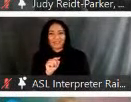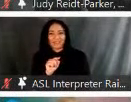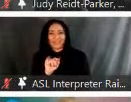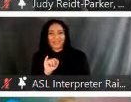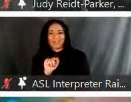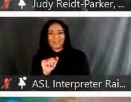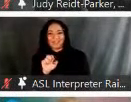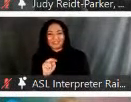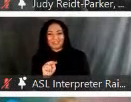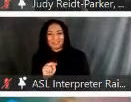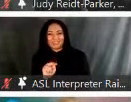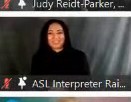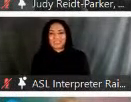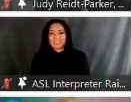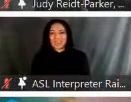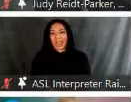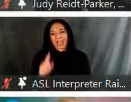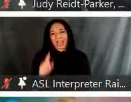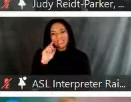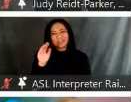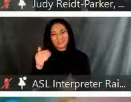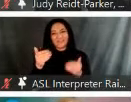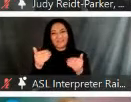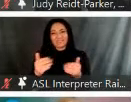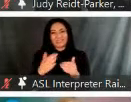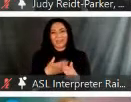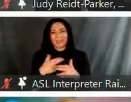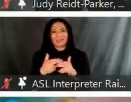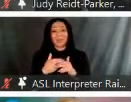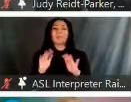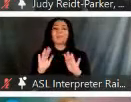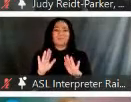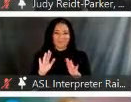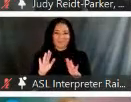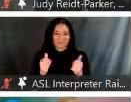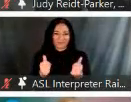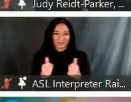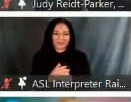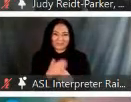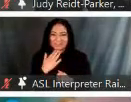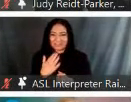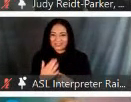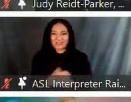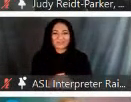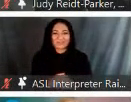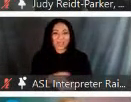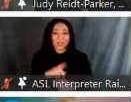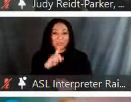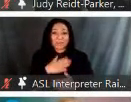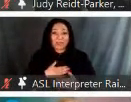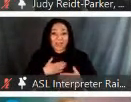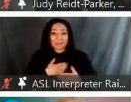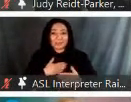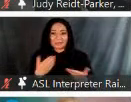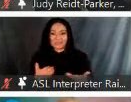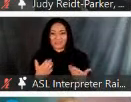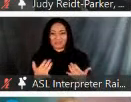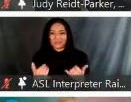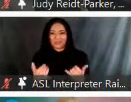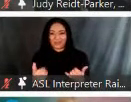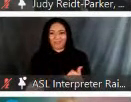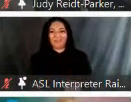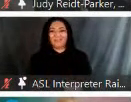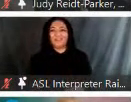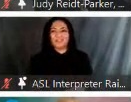I think you may end up needing to advance my, oh, there it goes. Thank you. So I'm really glad to be here today. And